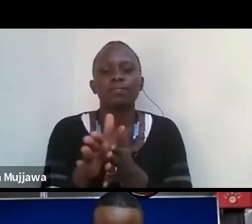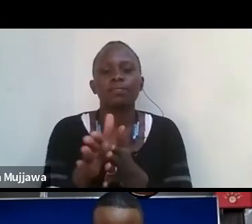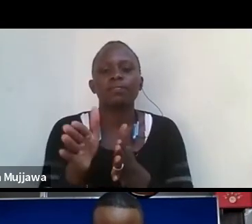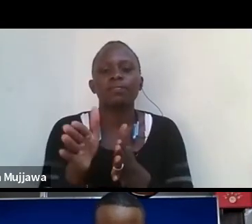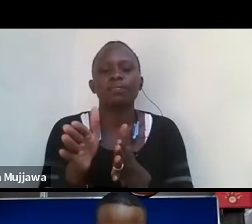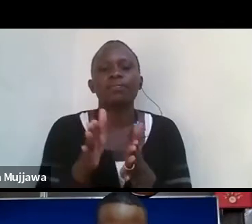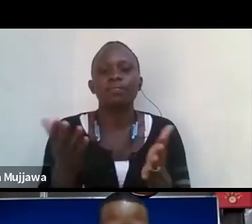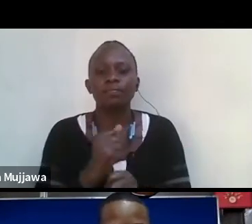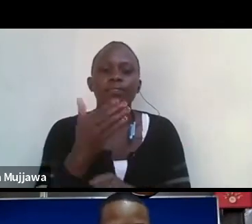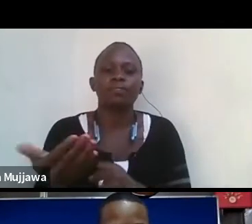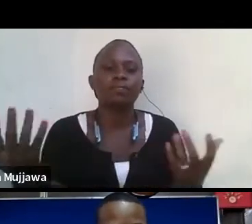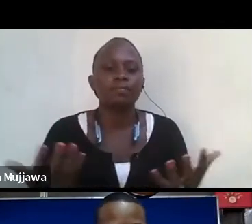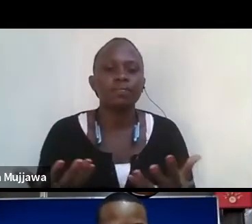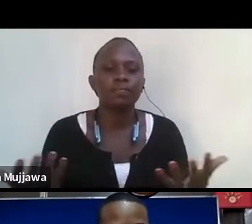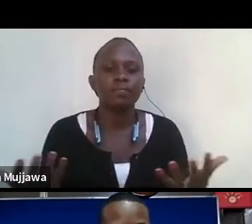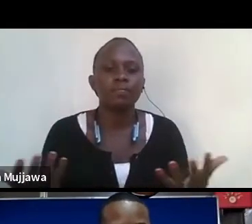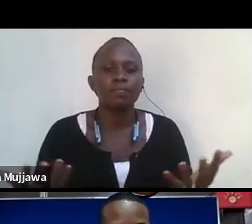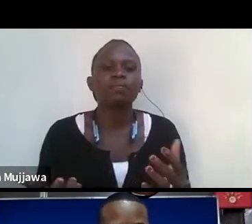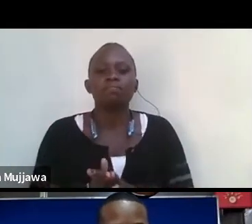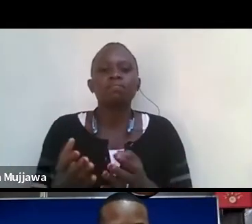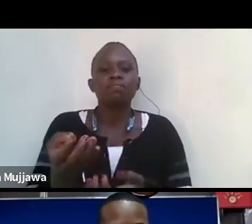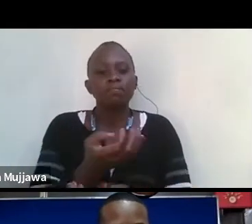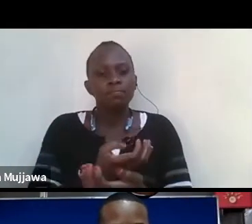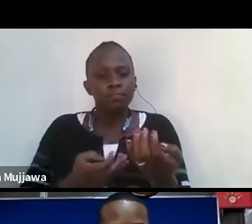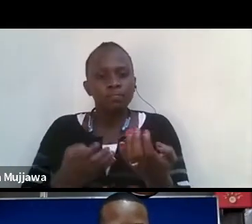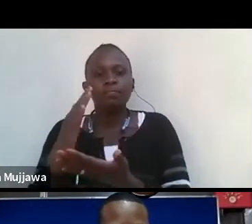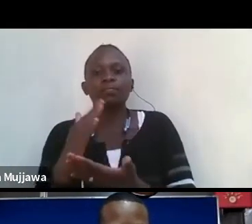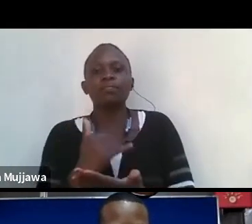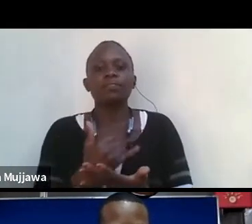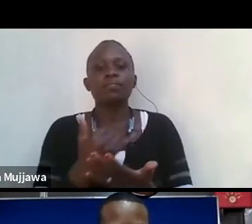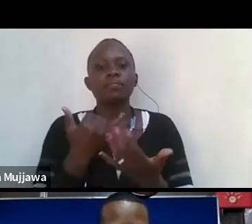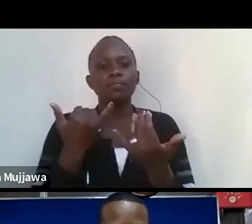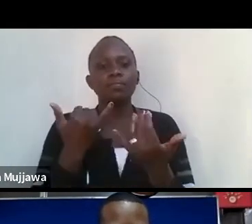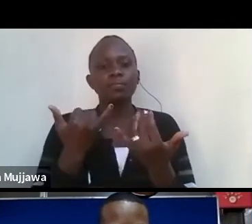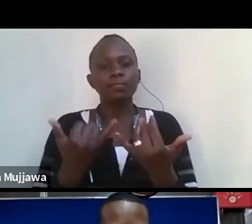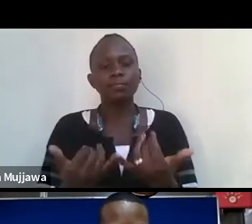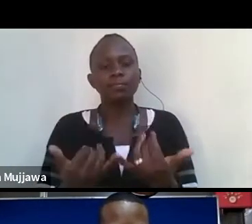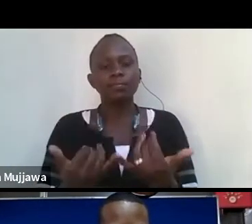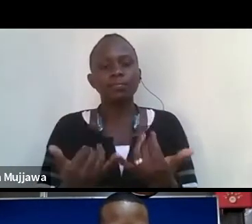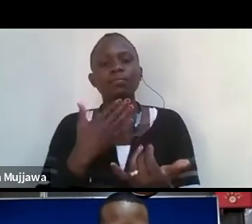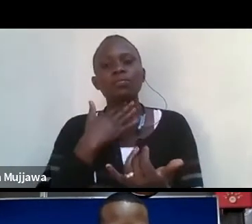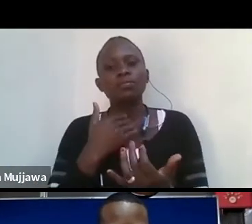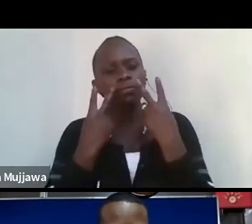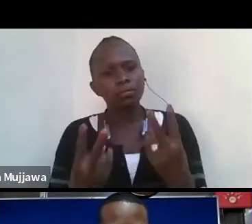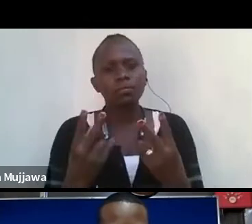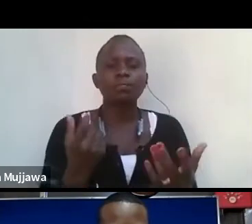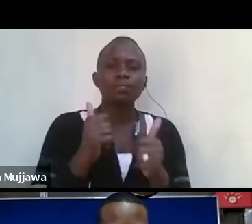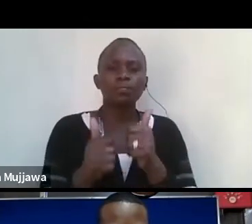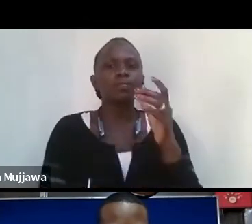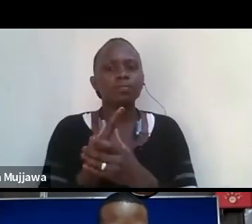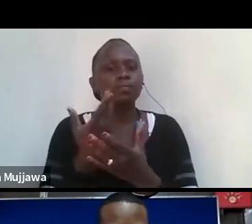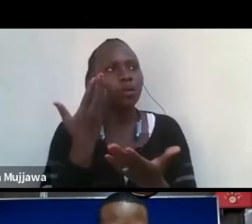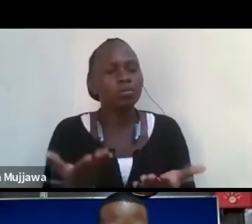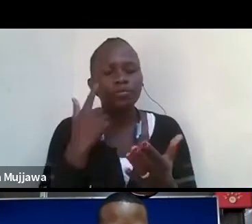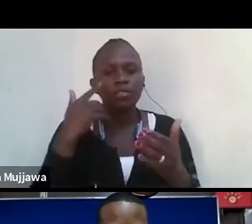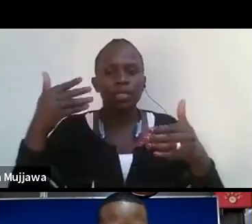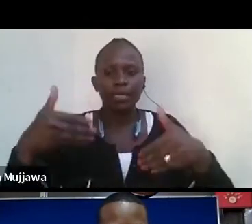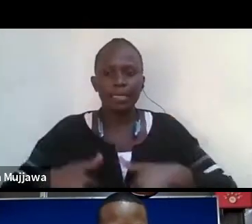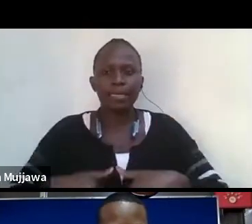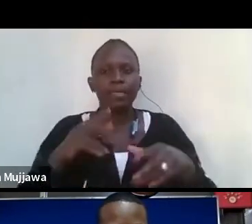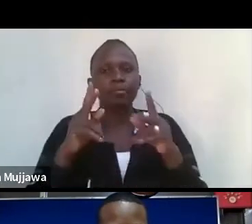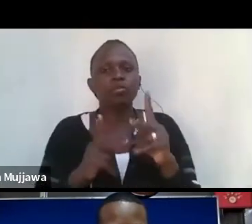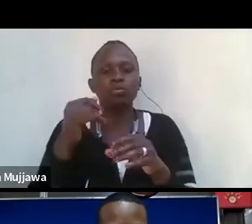terms of the economy, because from this point on, of course, we want to be looking at what opportunities there are for our young people to get into this space. Lots